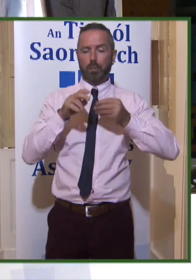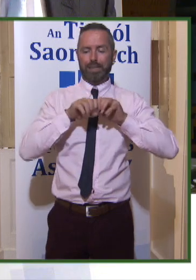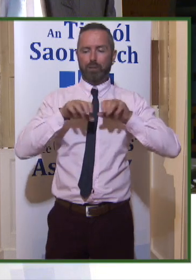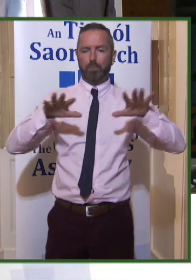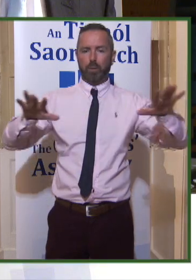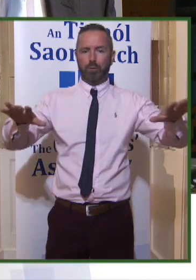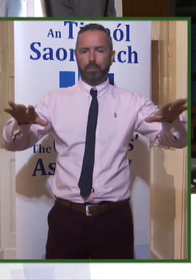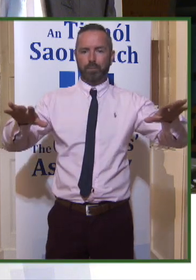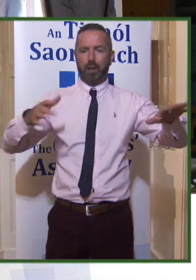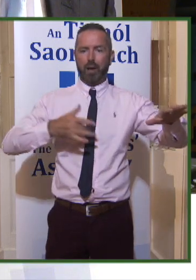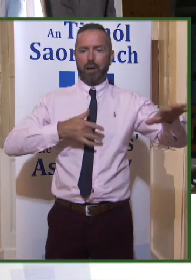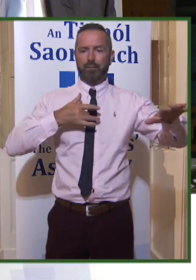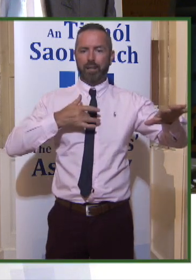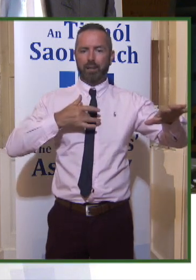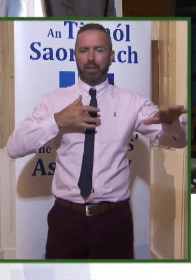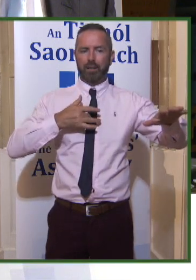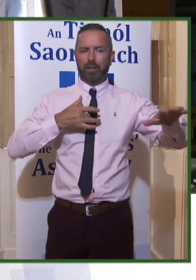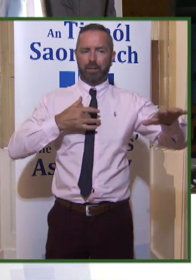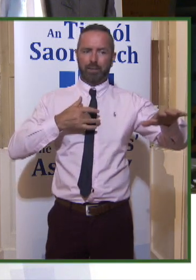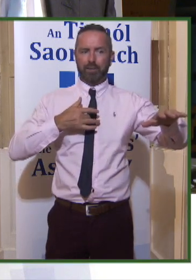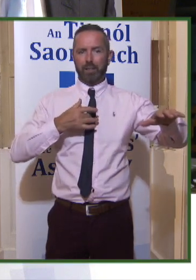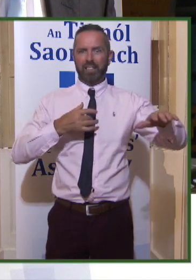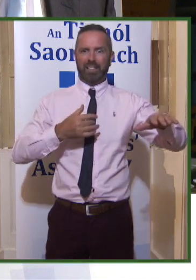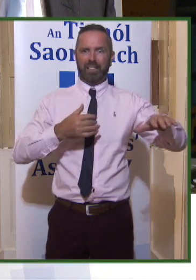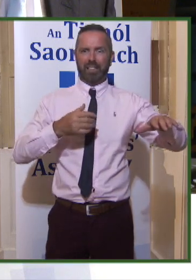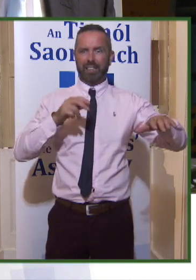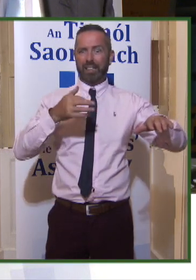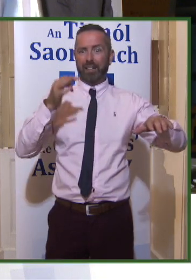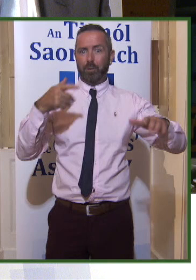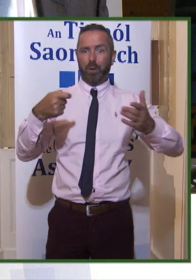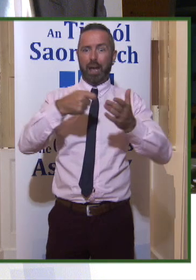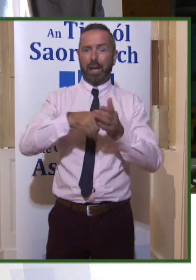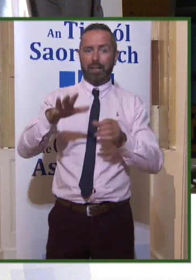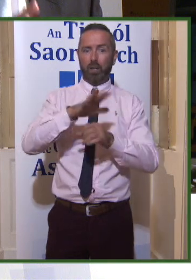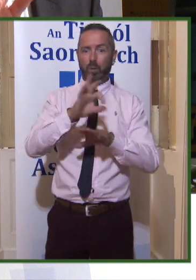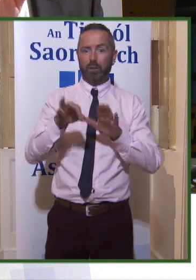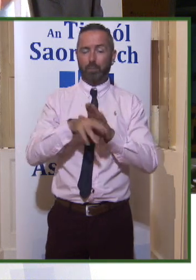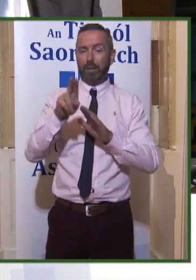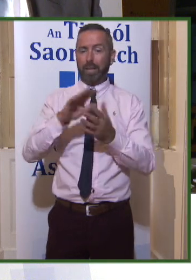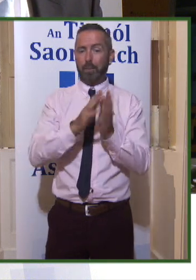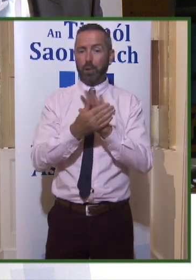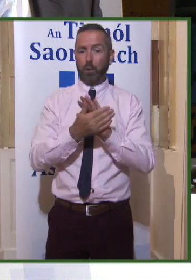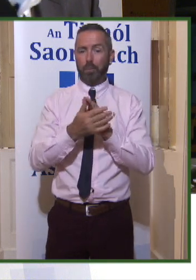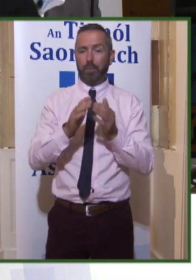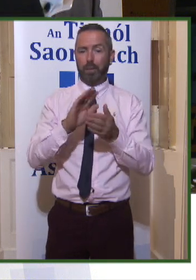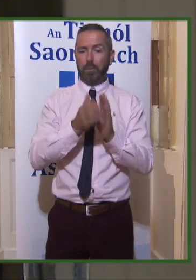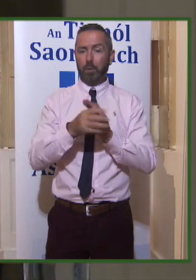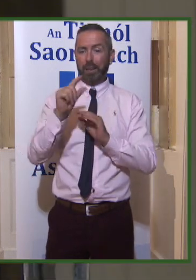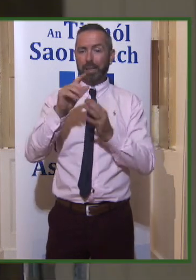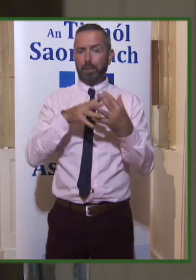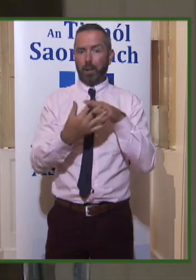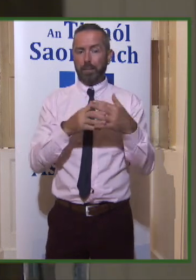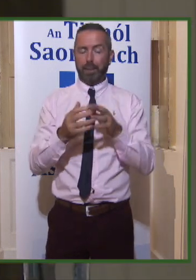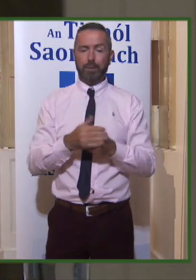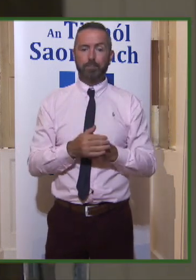I just feel like it's very much too many cooks spoiled the broth if we start overcomplicating it. Okay, thanks. And finally, I